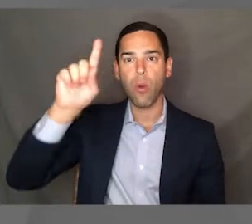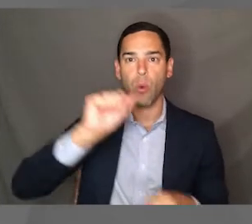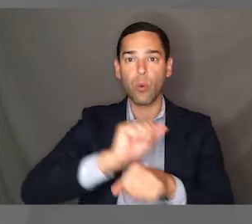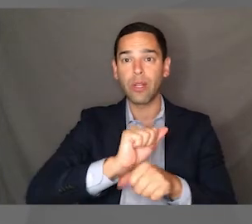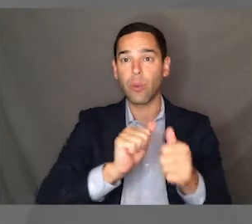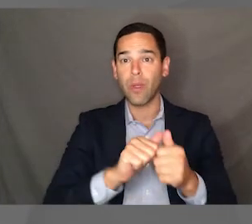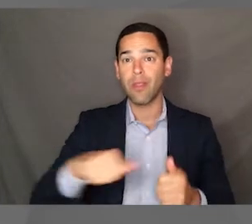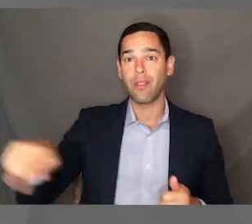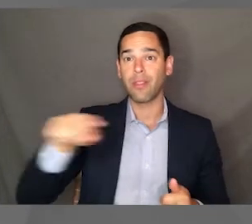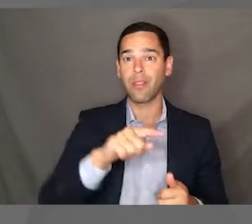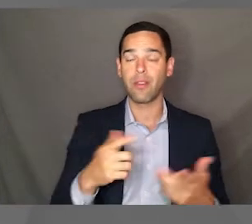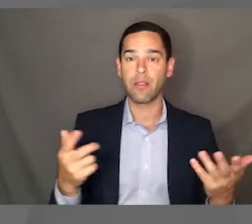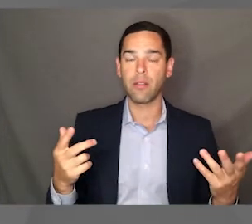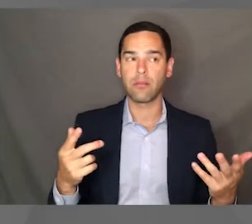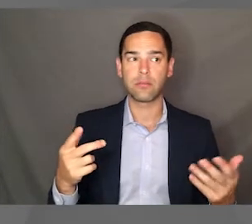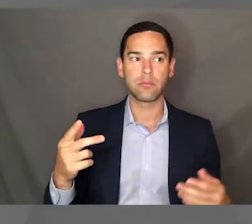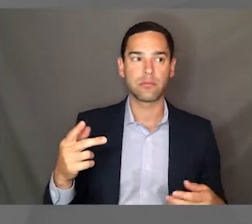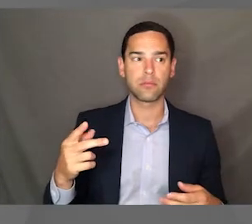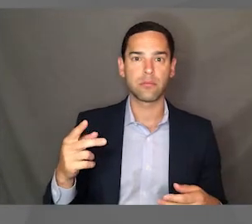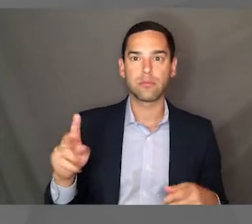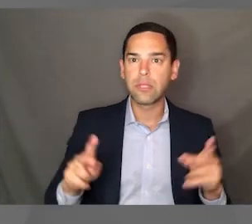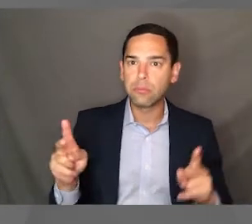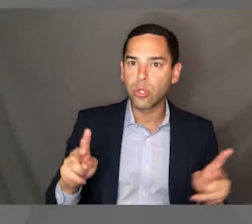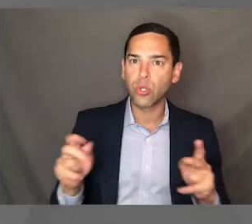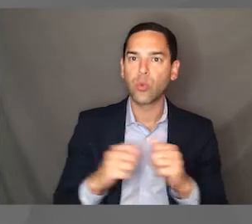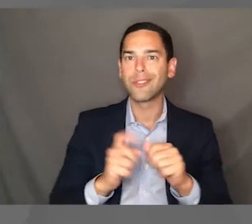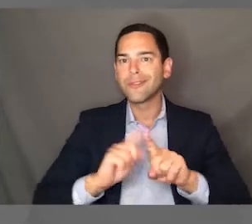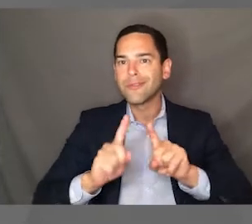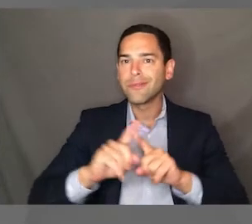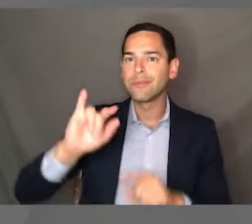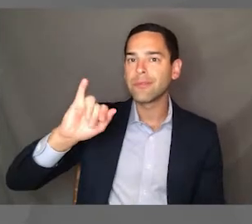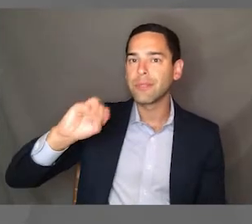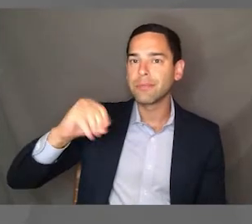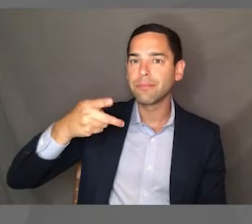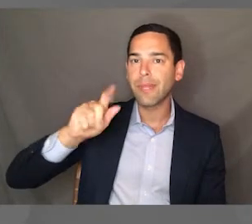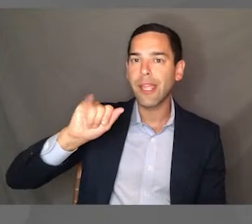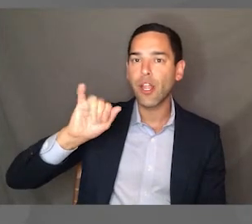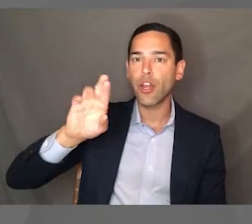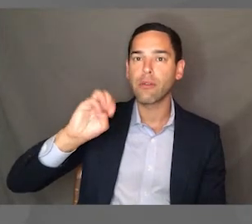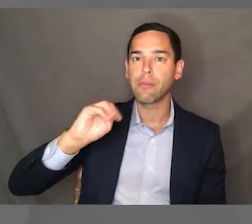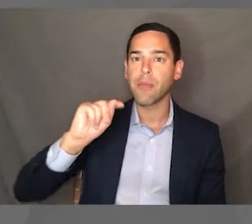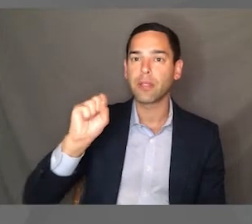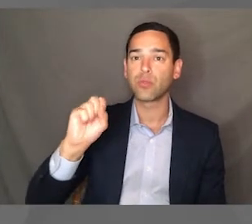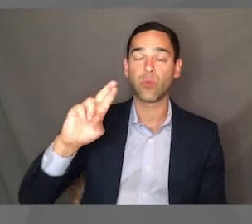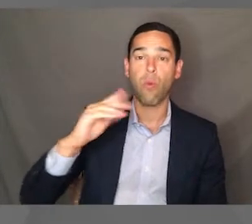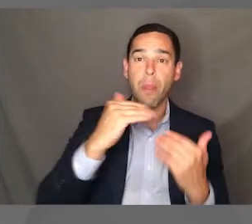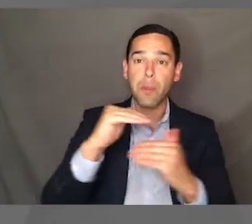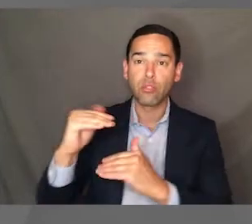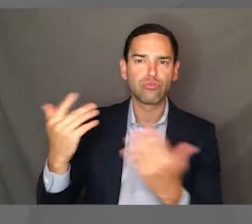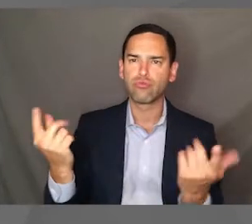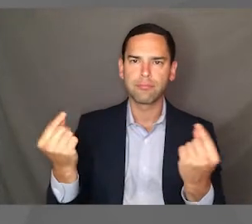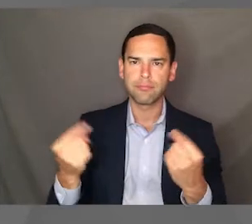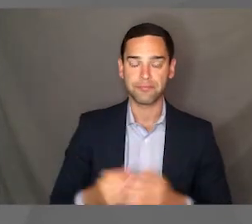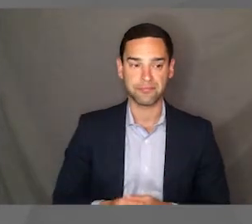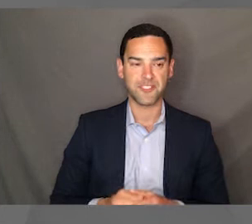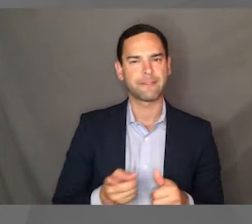with people that have impairments or limitations? Well, first of all, you need to